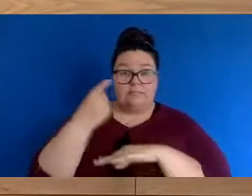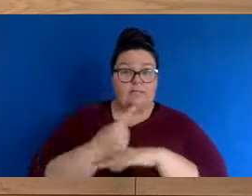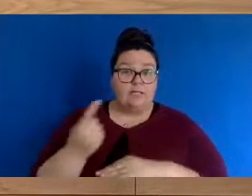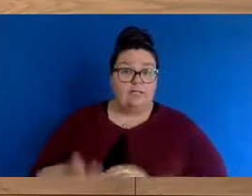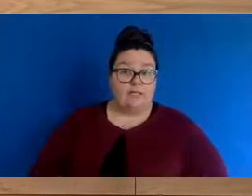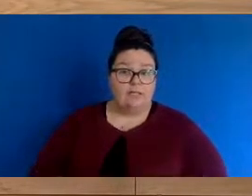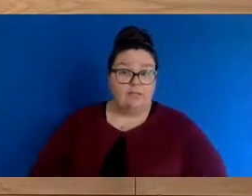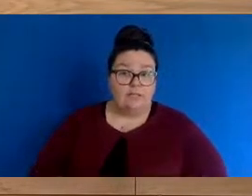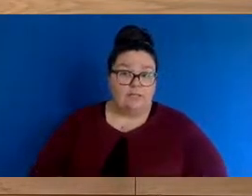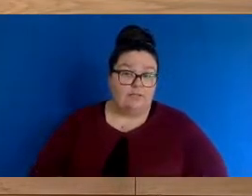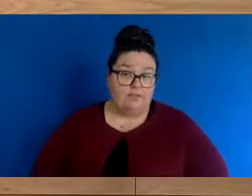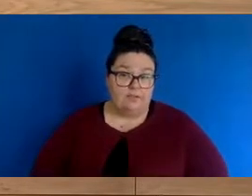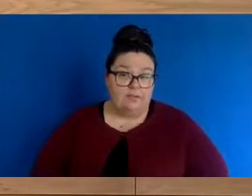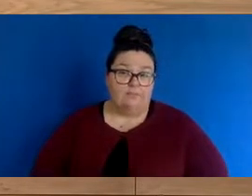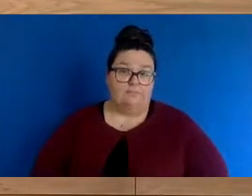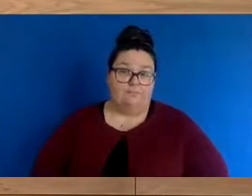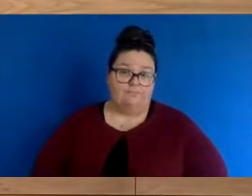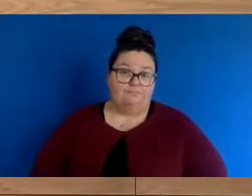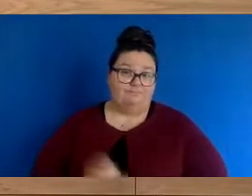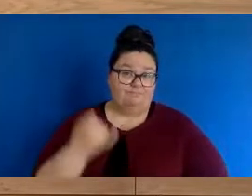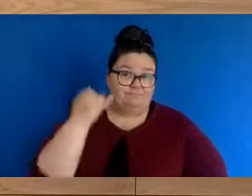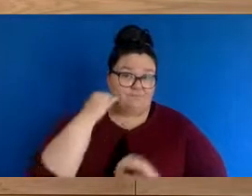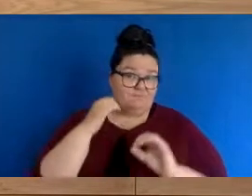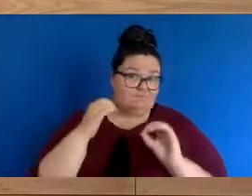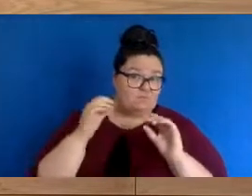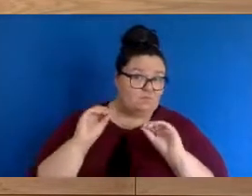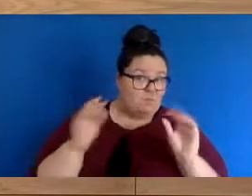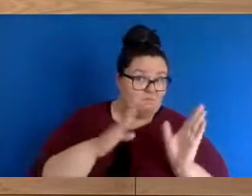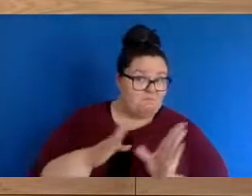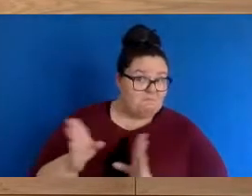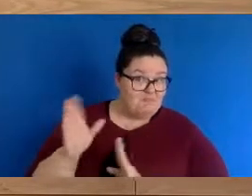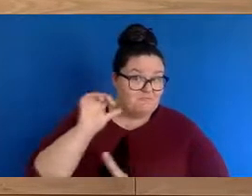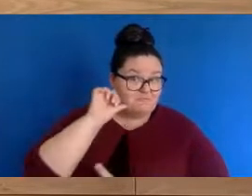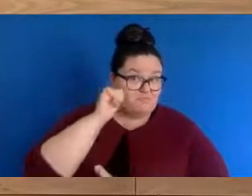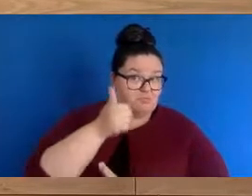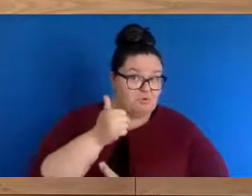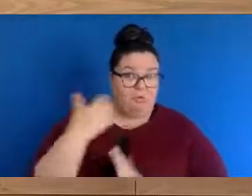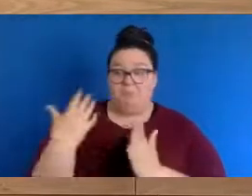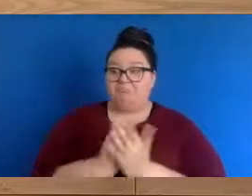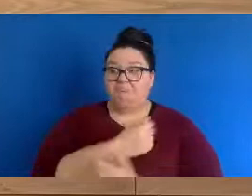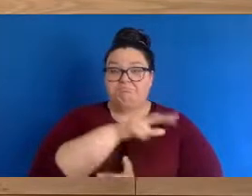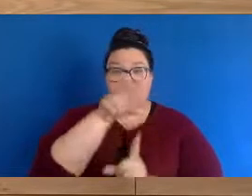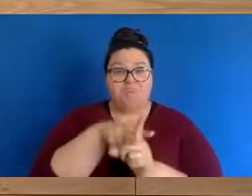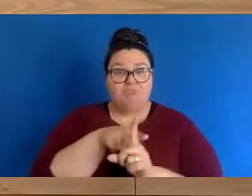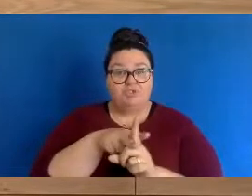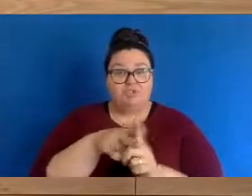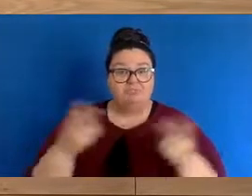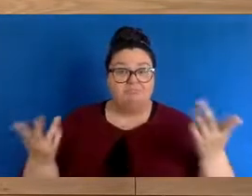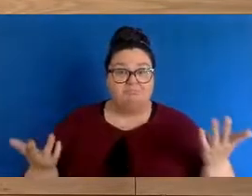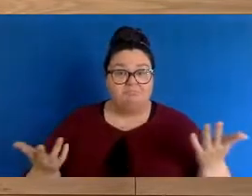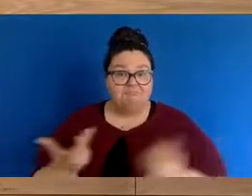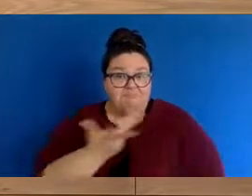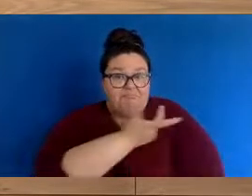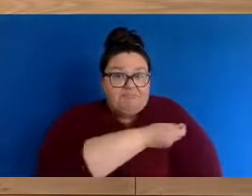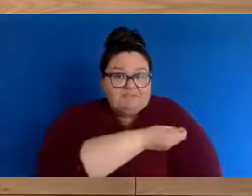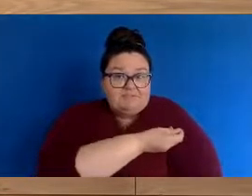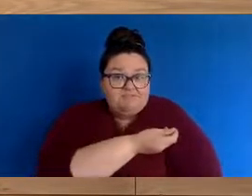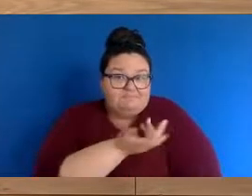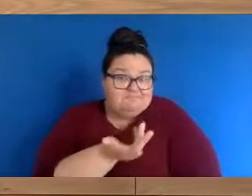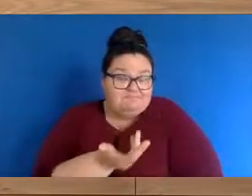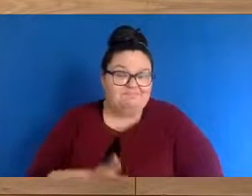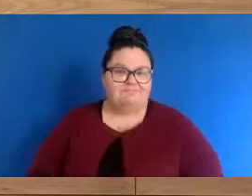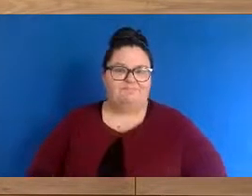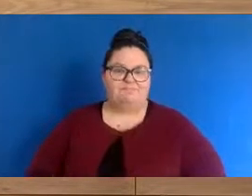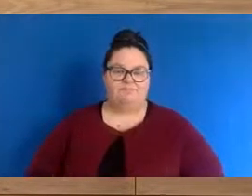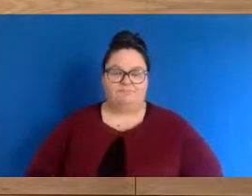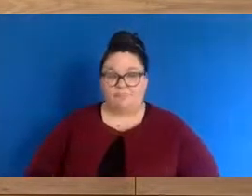So if you don't have anything else planned for tomorrow, well, it's a chance tomorrow to get vaccinated. Mr.